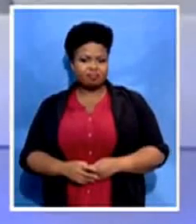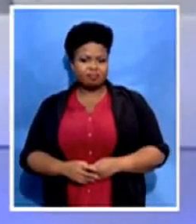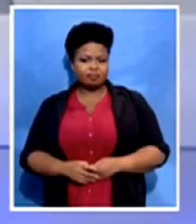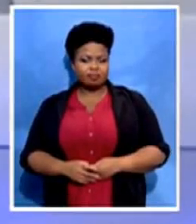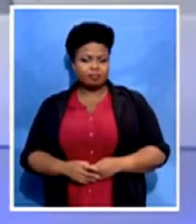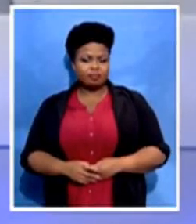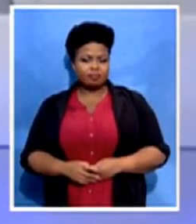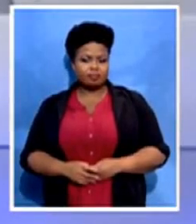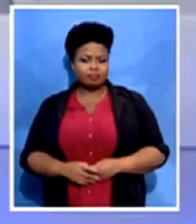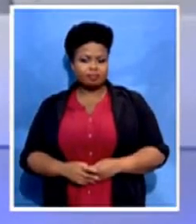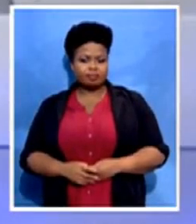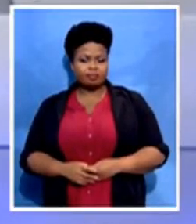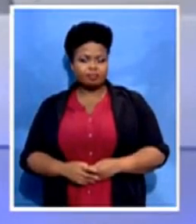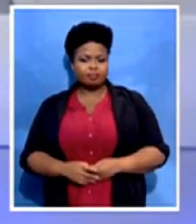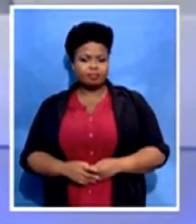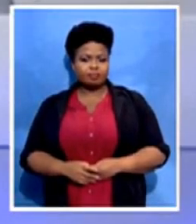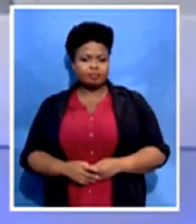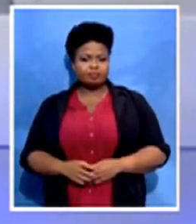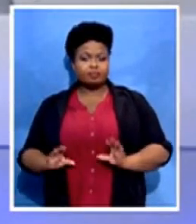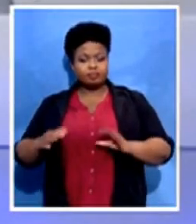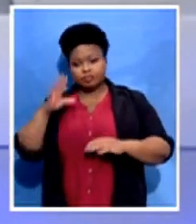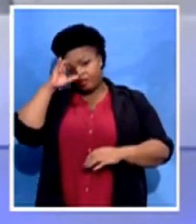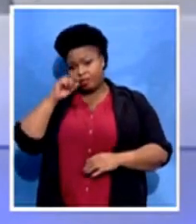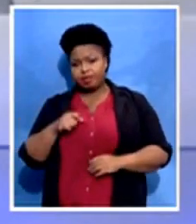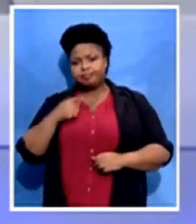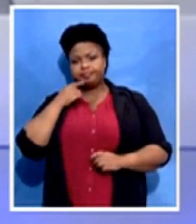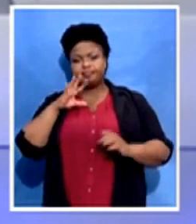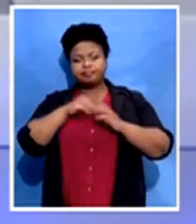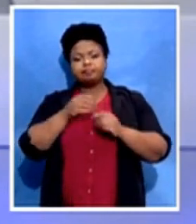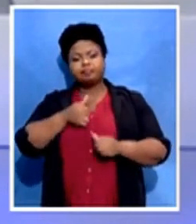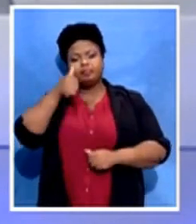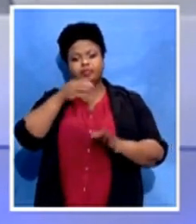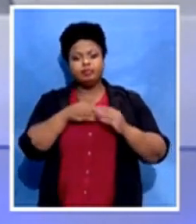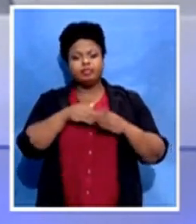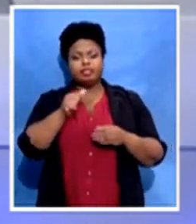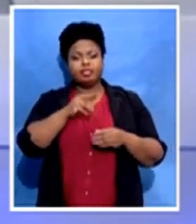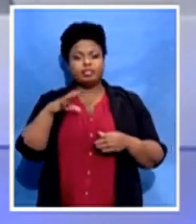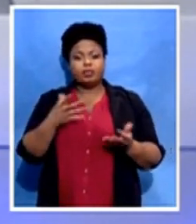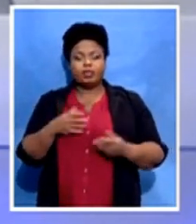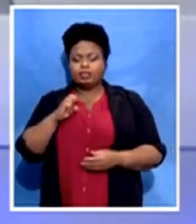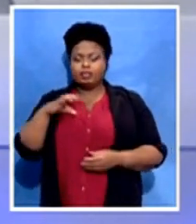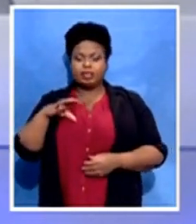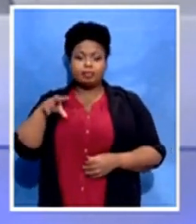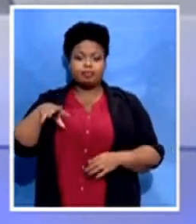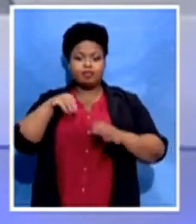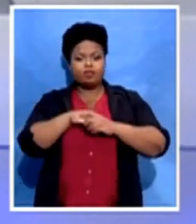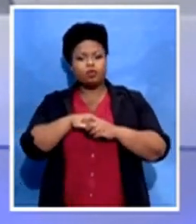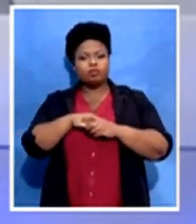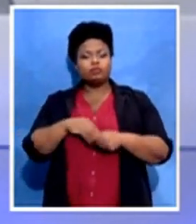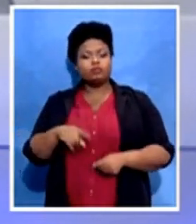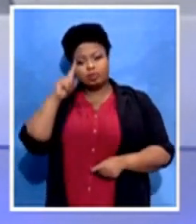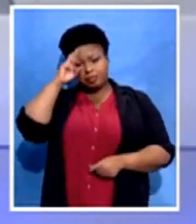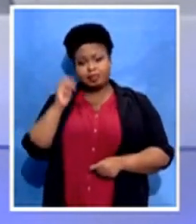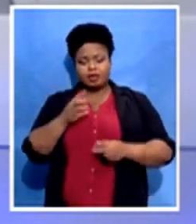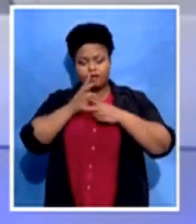A group of suspects, including senior members of the ANC in the Eastern Cape implicated in the Nelson Mandela funeral fraud scandal, are expected to